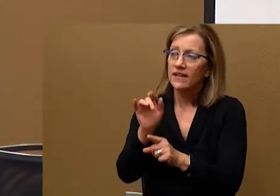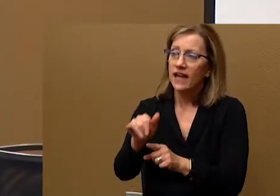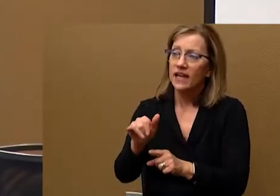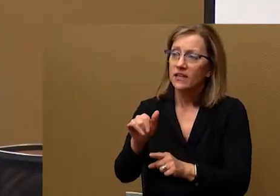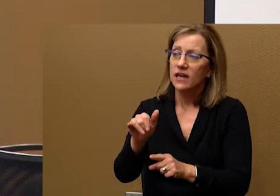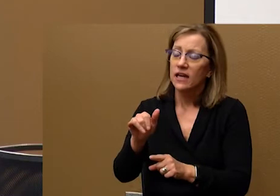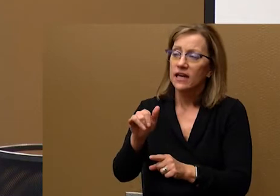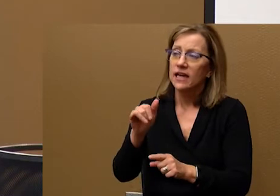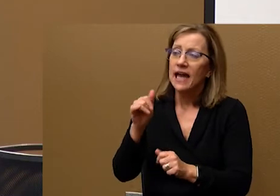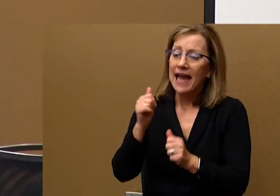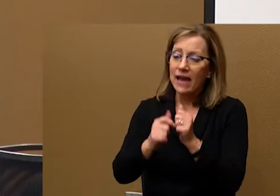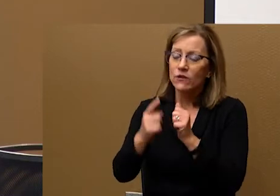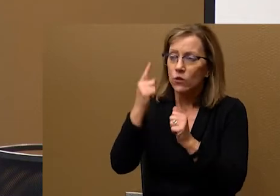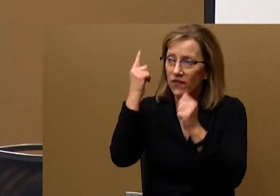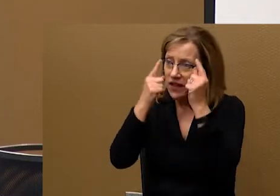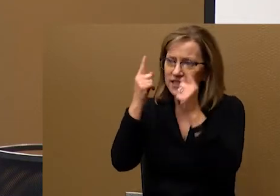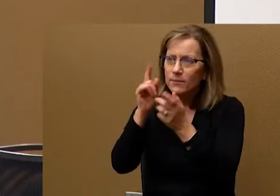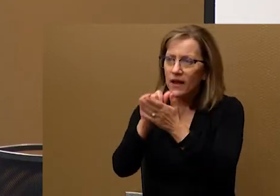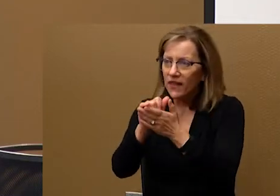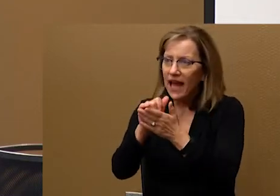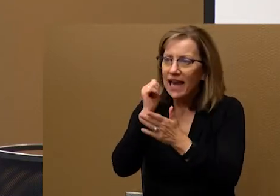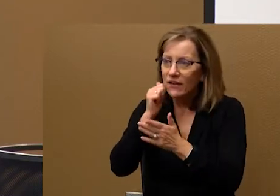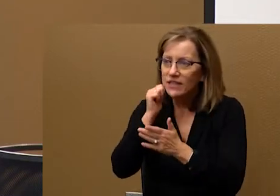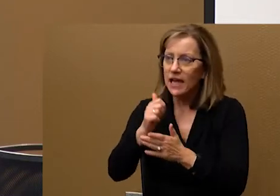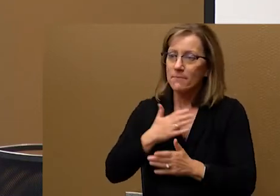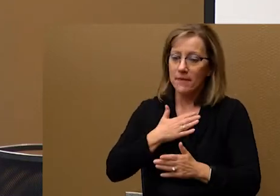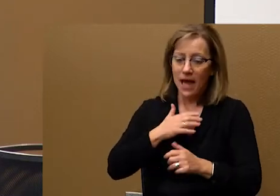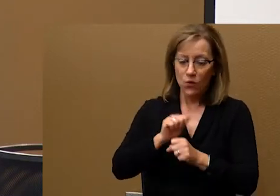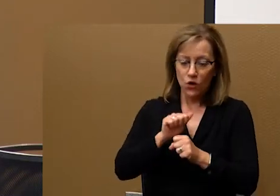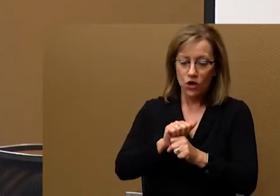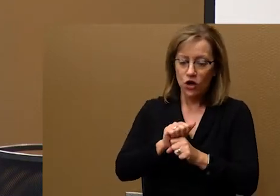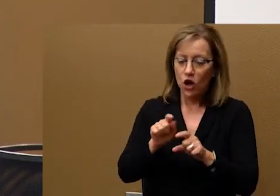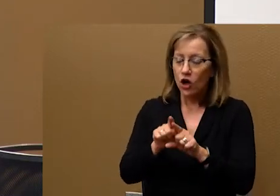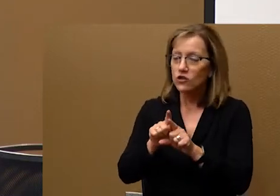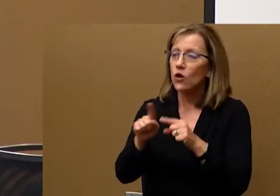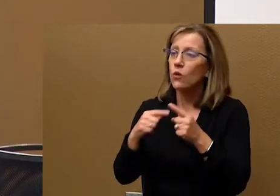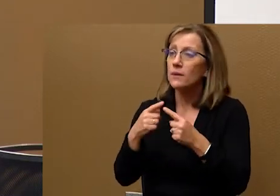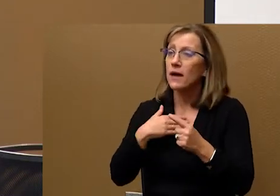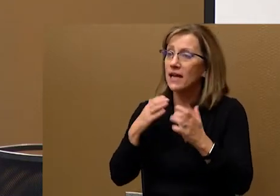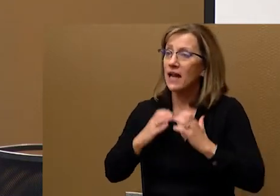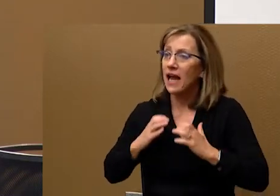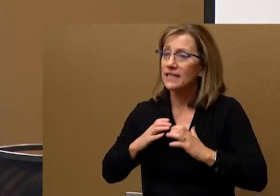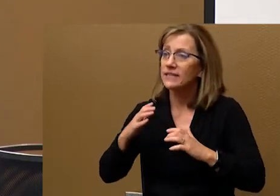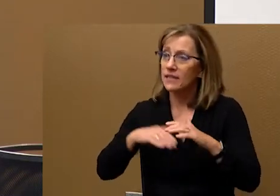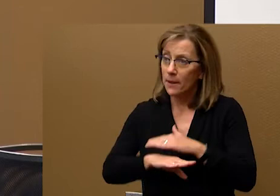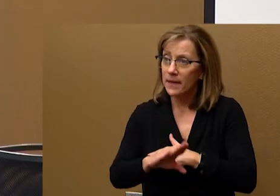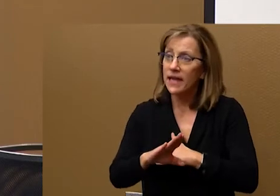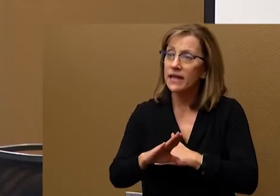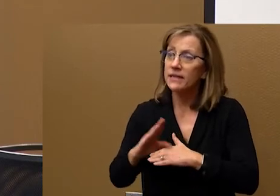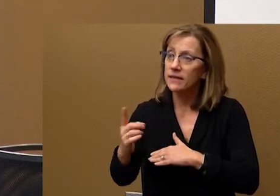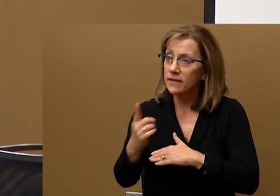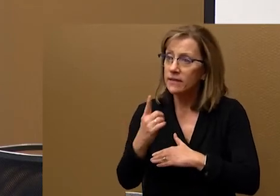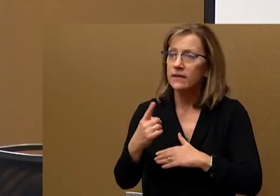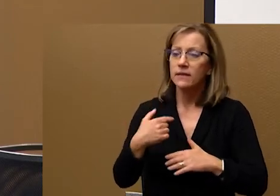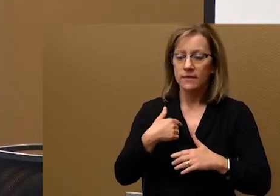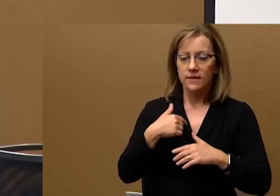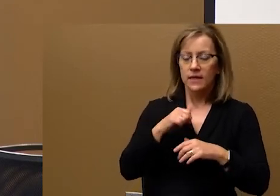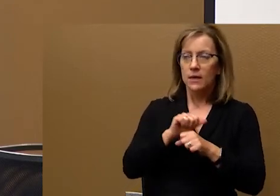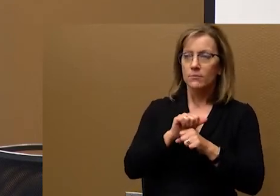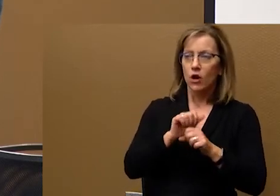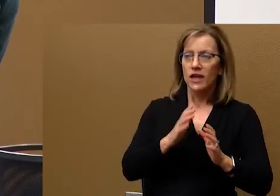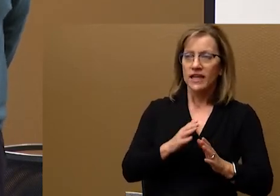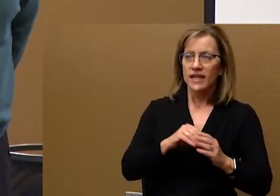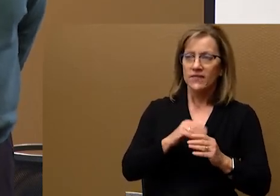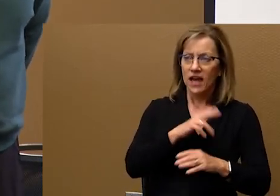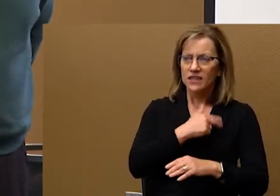Employees in the hospital, everyone thinks about that every day in my work, and also when my clients come in. As an